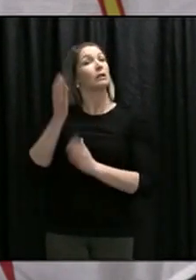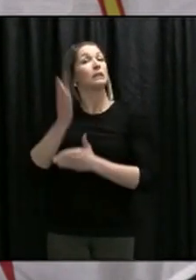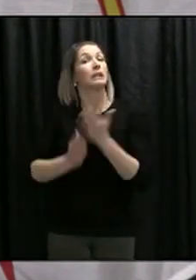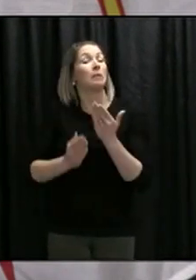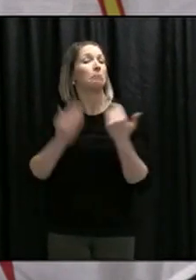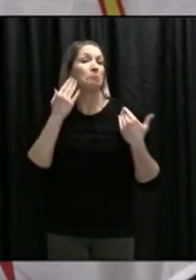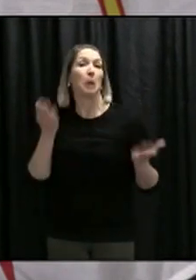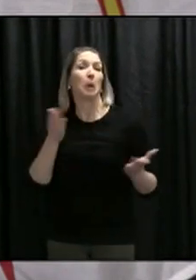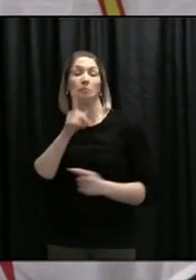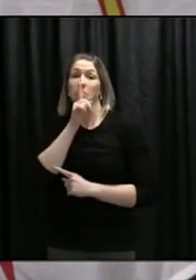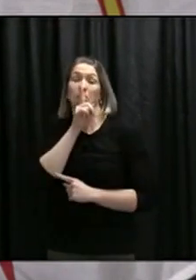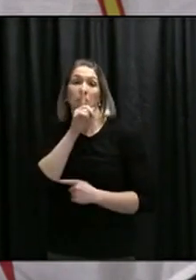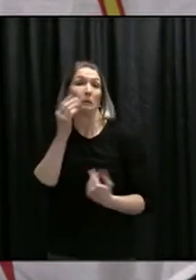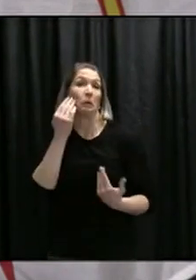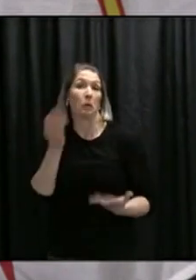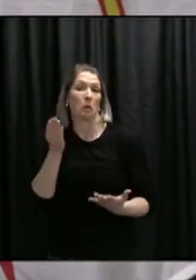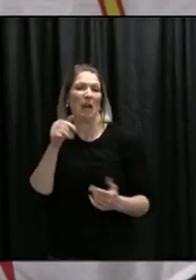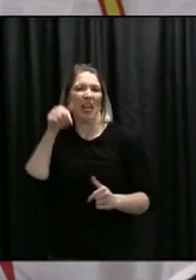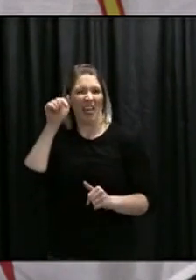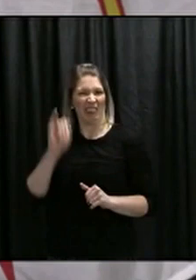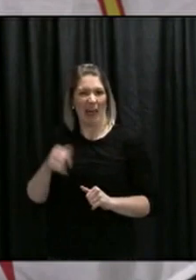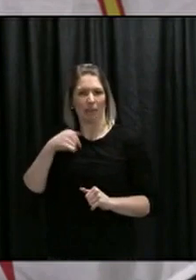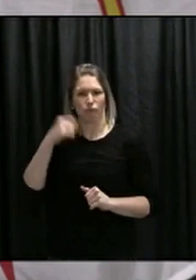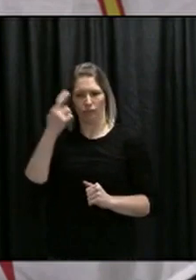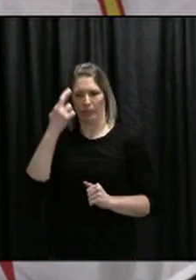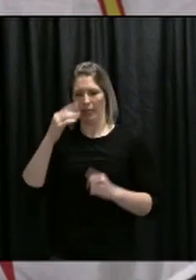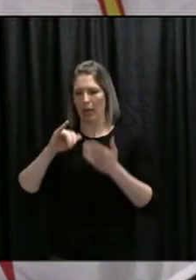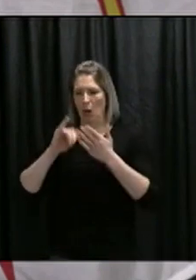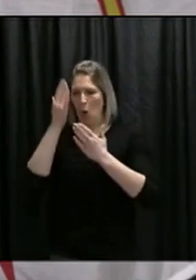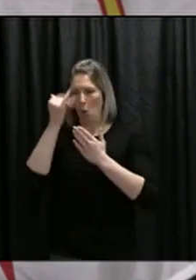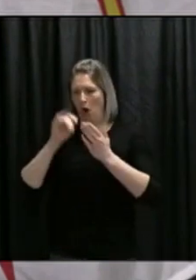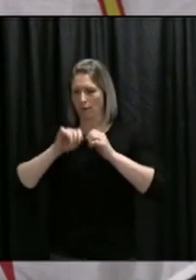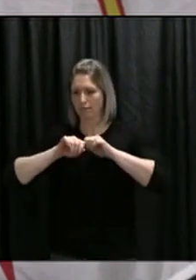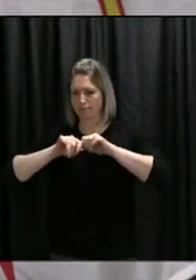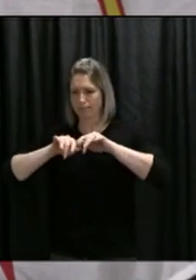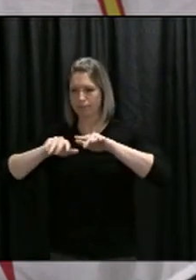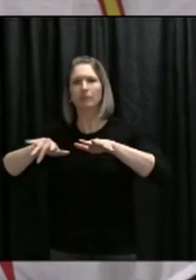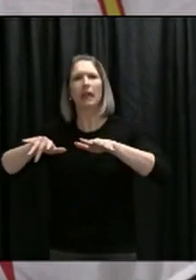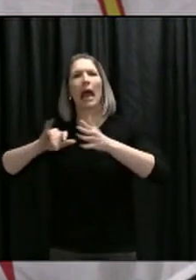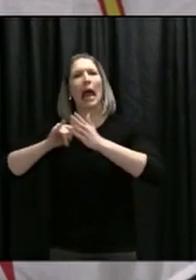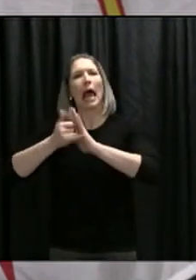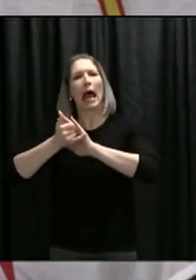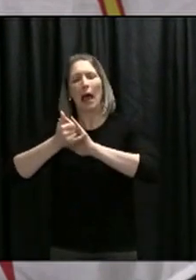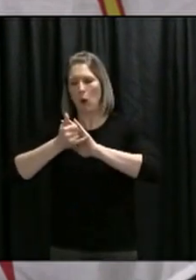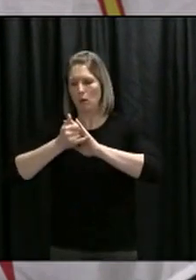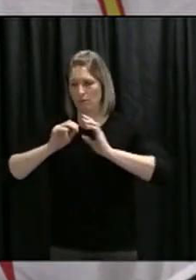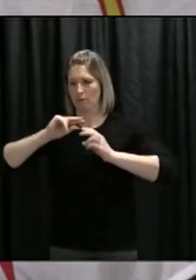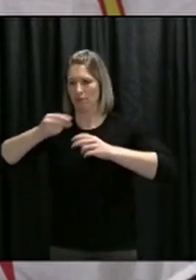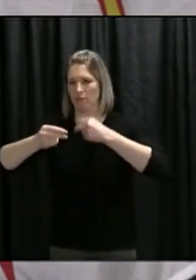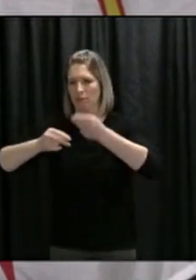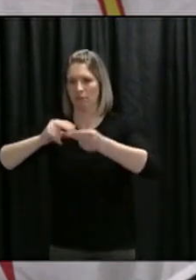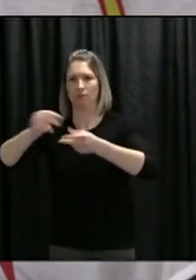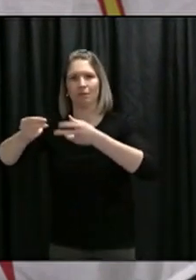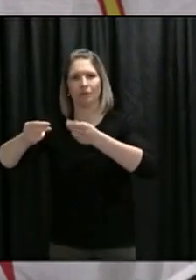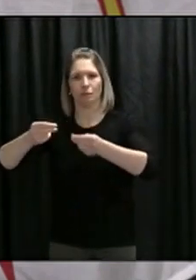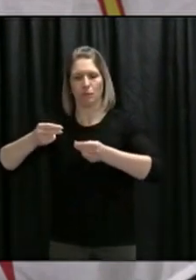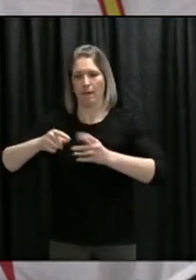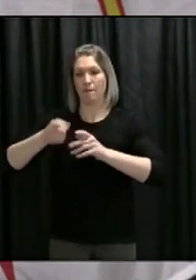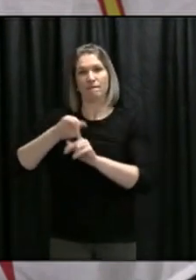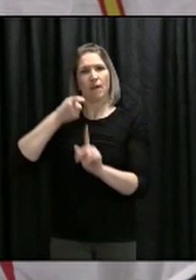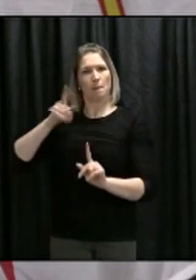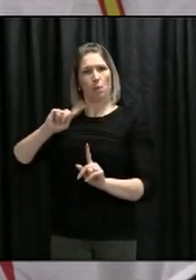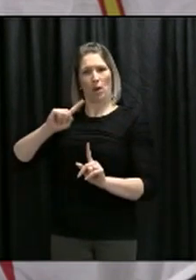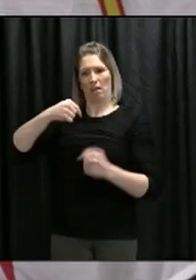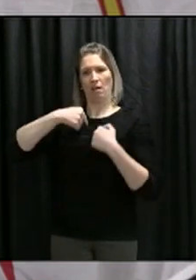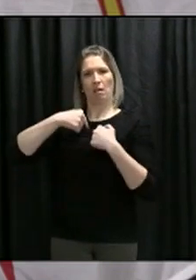of particular concern because it makes it difficult to determine how people contracted the virus and exactly how widespread it is within our